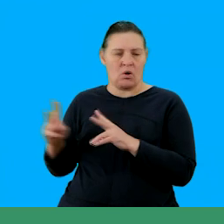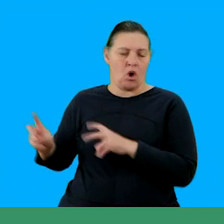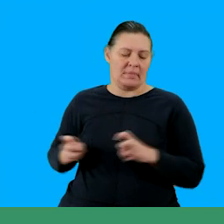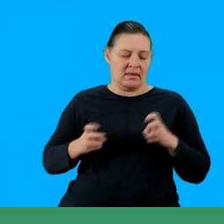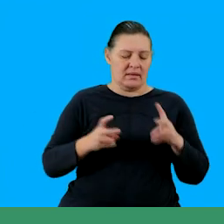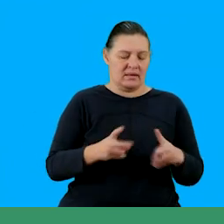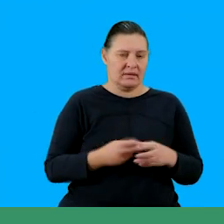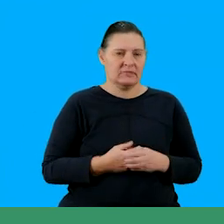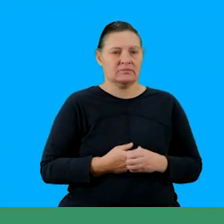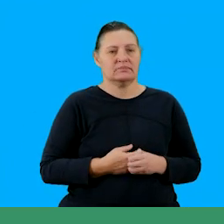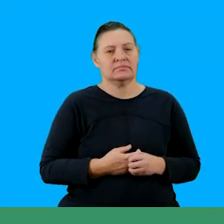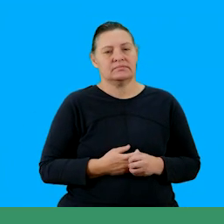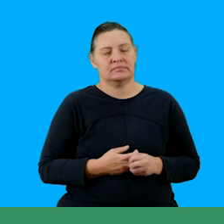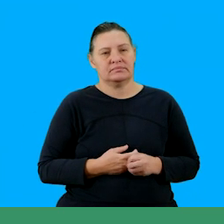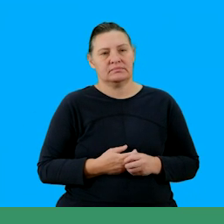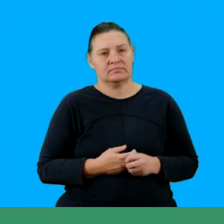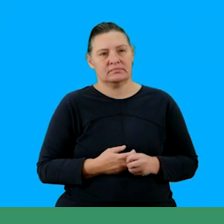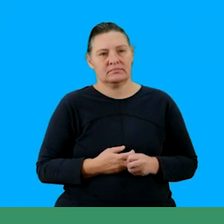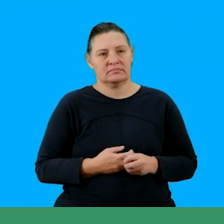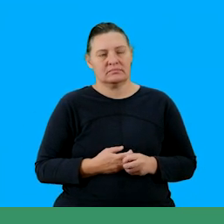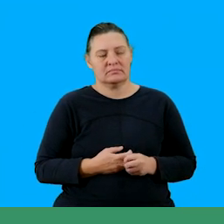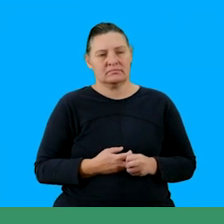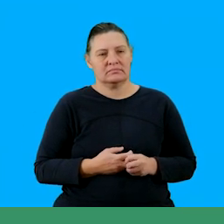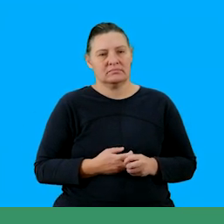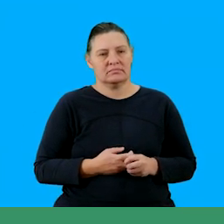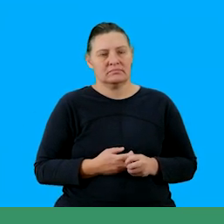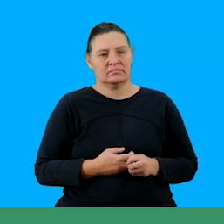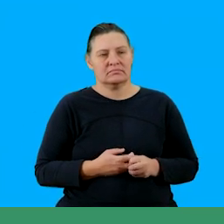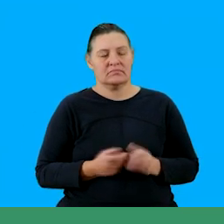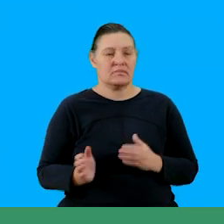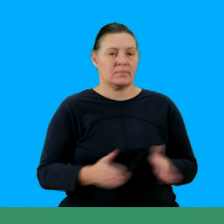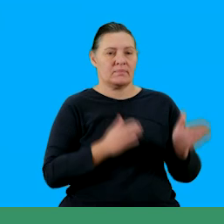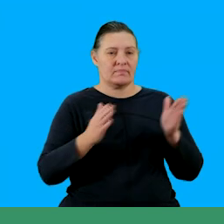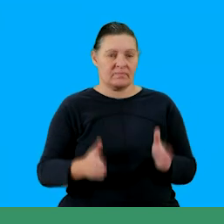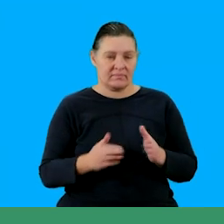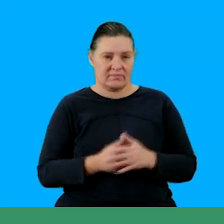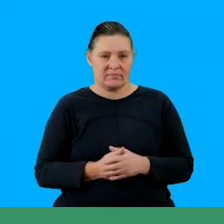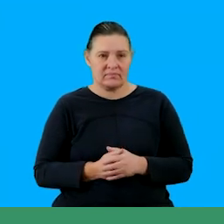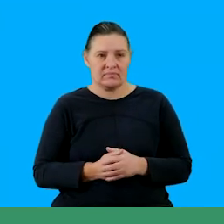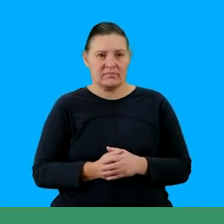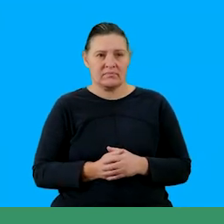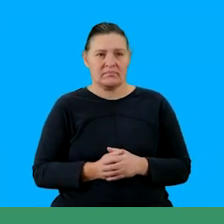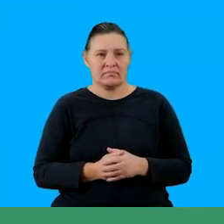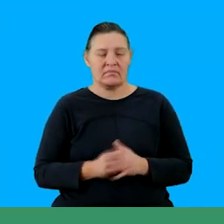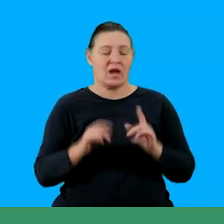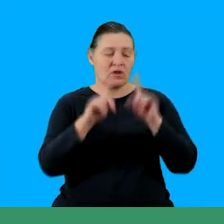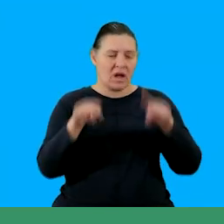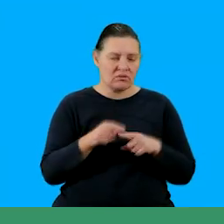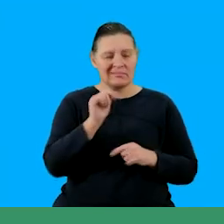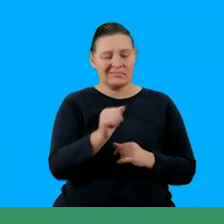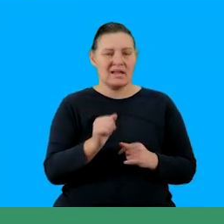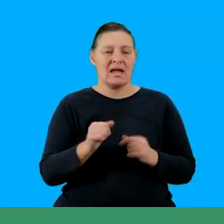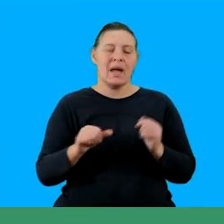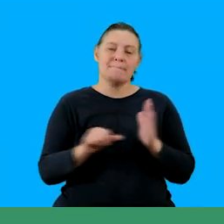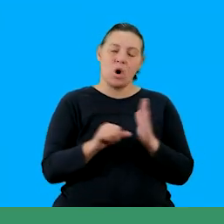until the end, as you can see. Then let's move on. Outline key